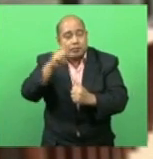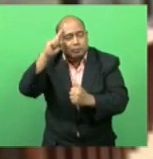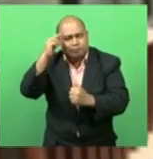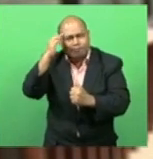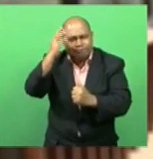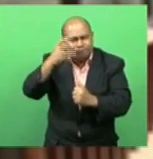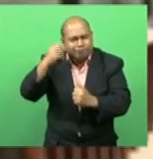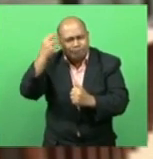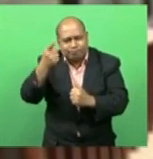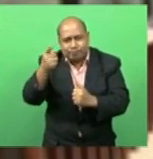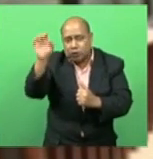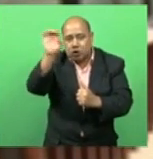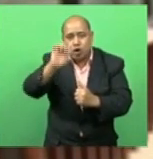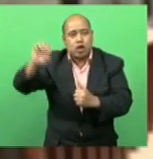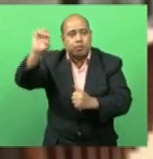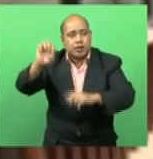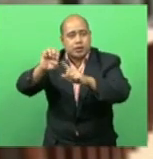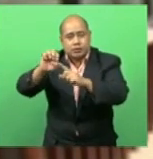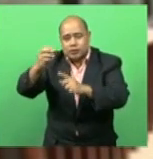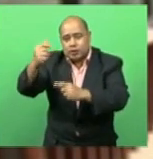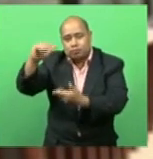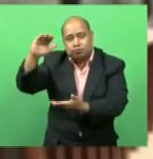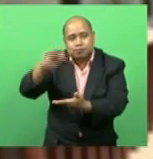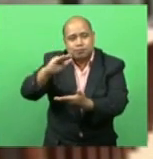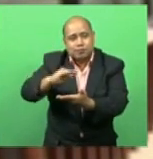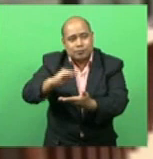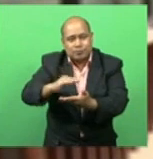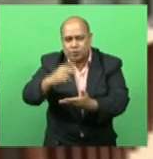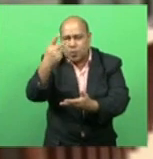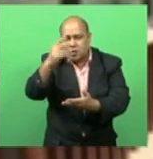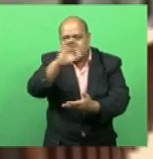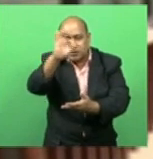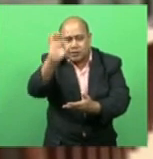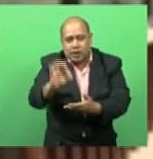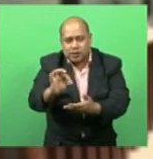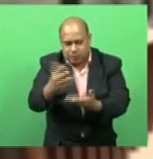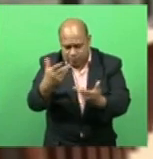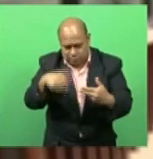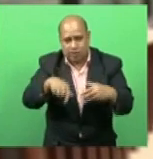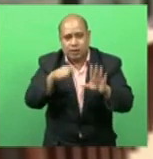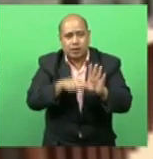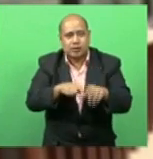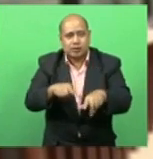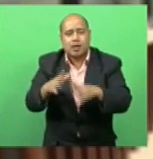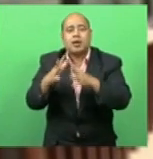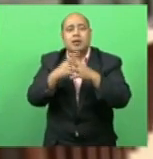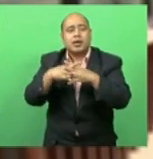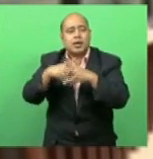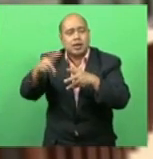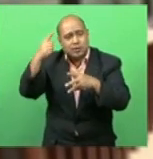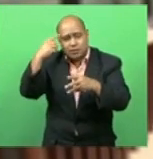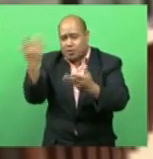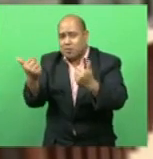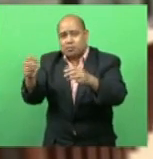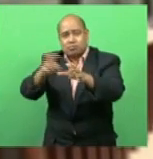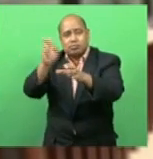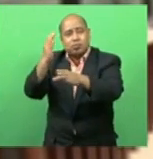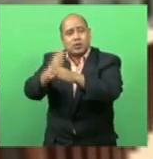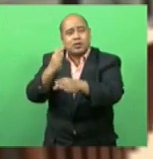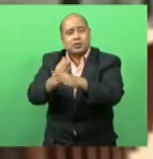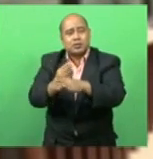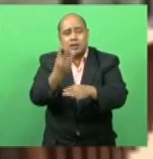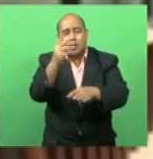shrink 12% this year. Overnight, data release showed US initial jobless claims rose by 3.8 million last